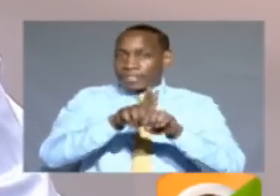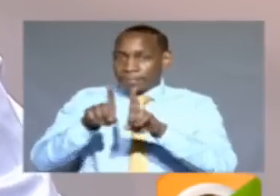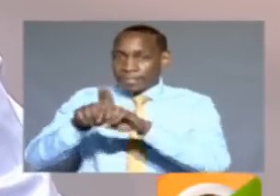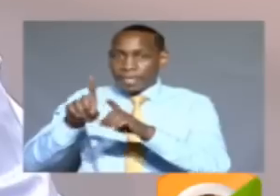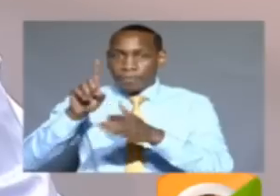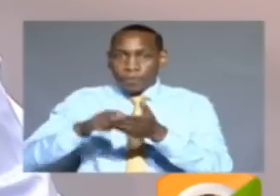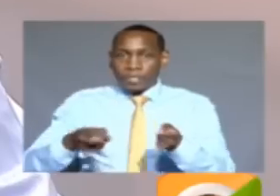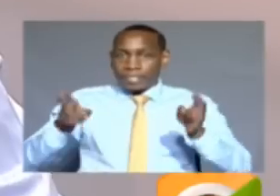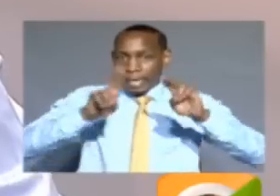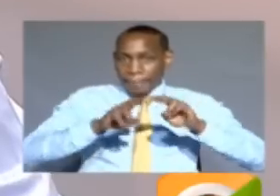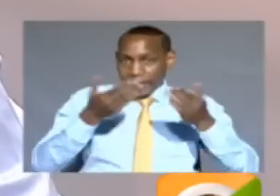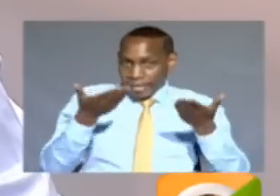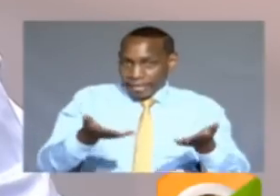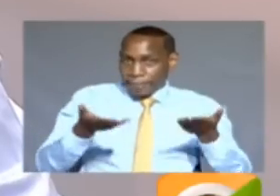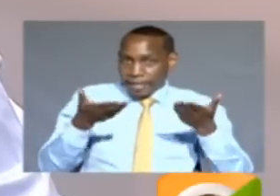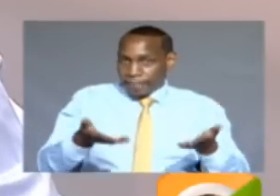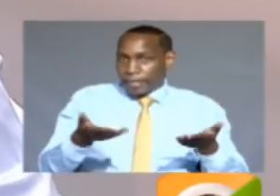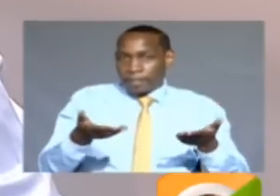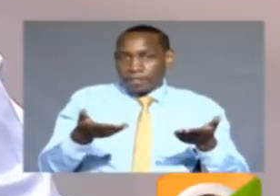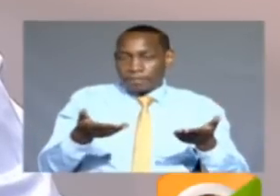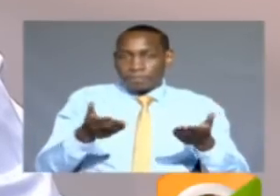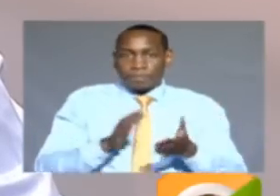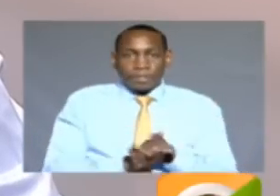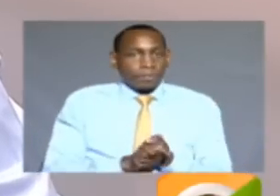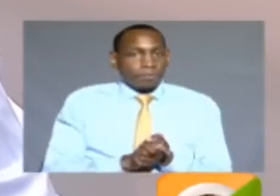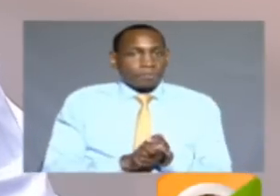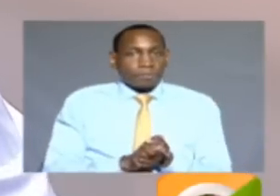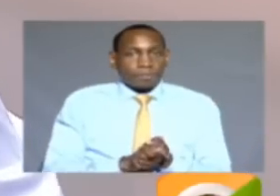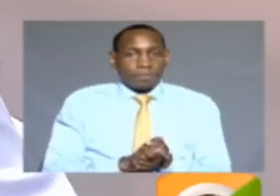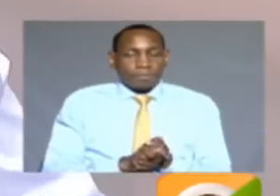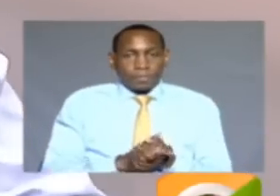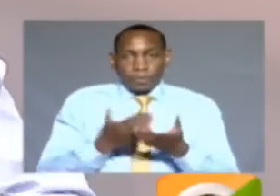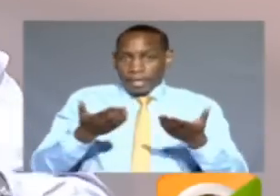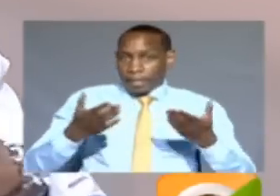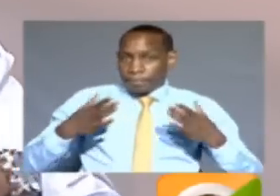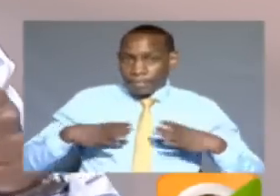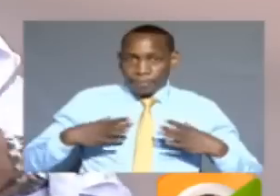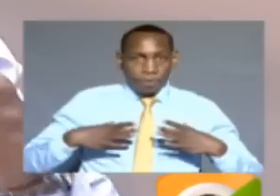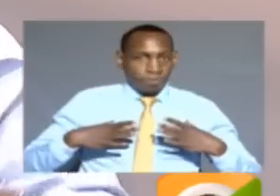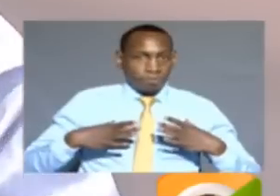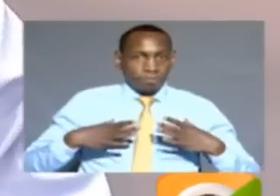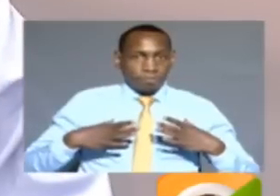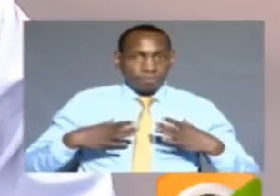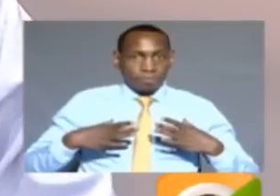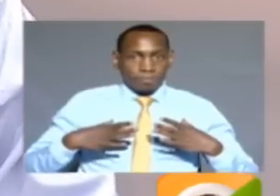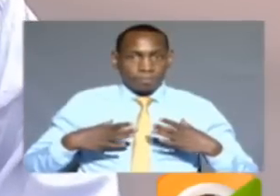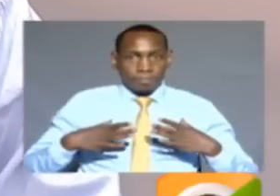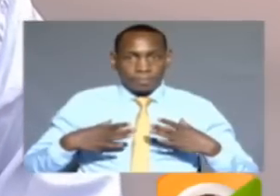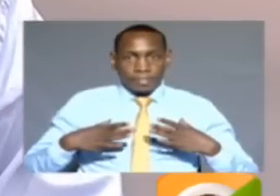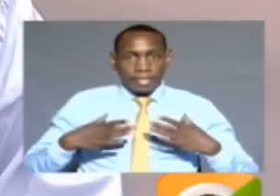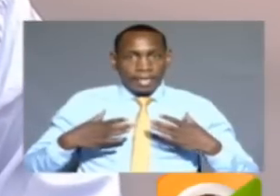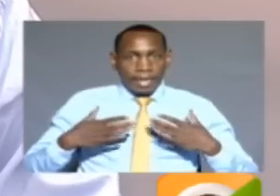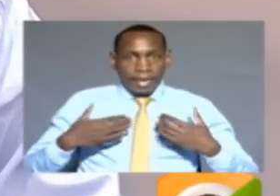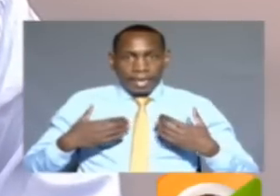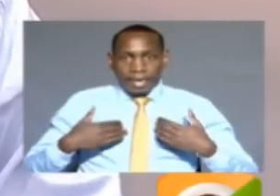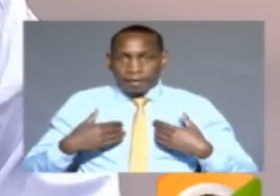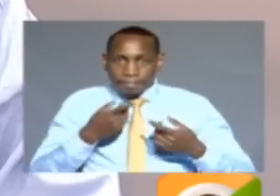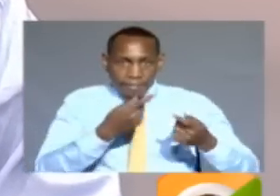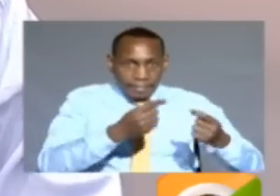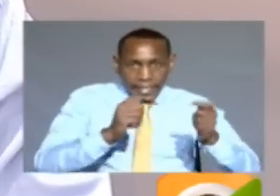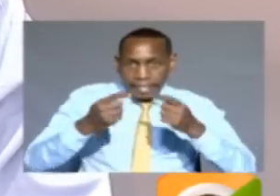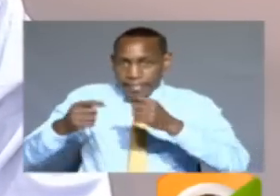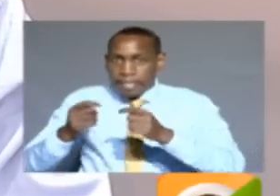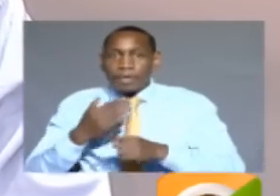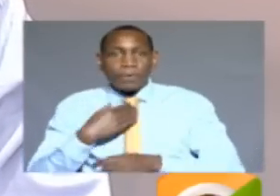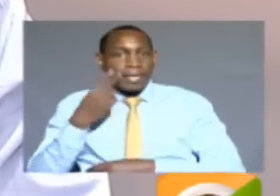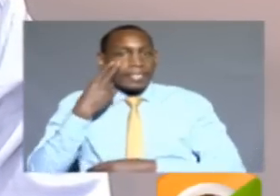been going on here, Linus, where people are seemingly in some kind of fishing expedition, like let's